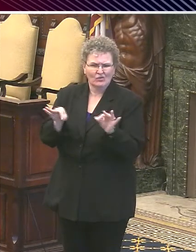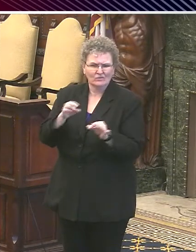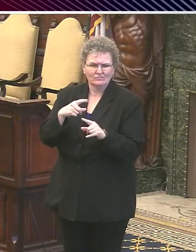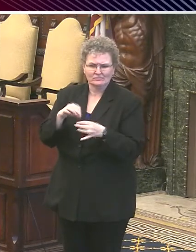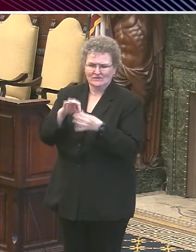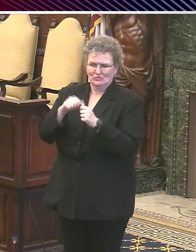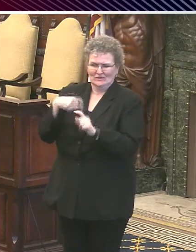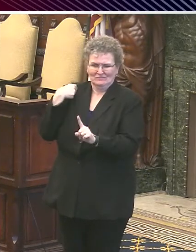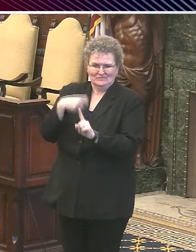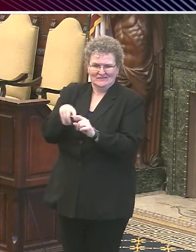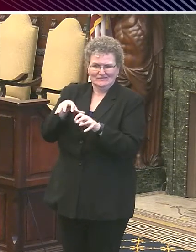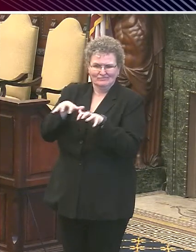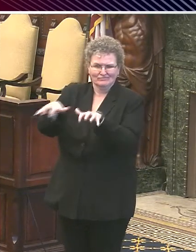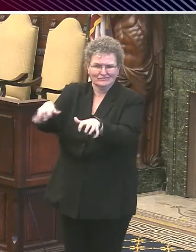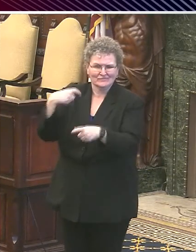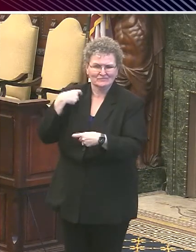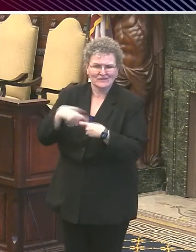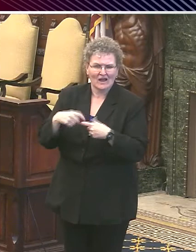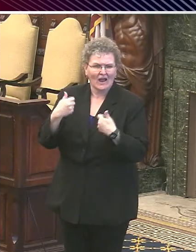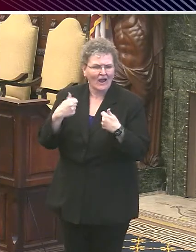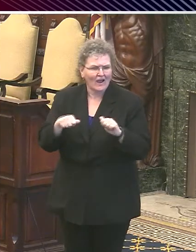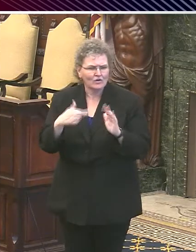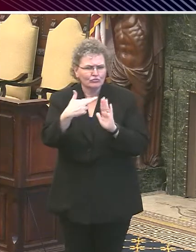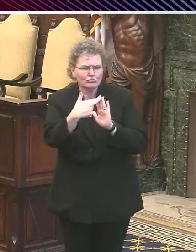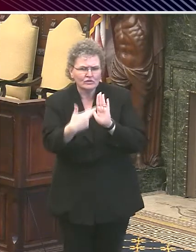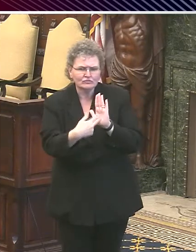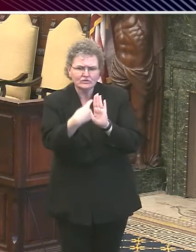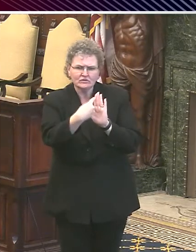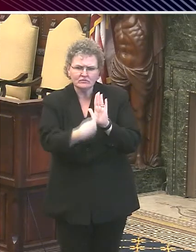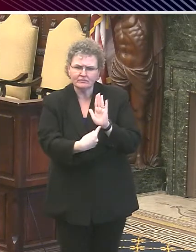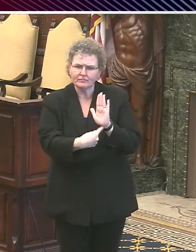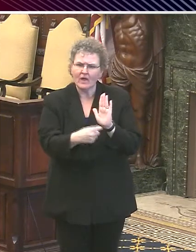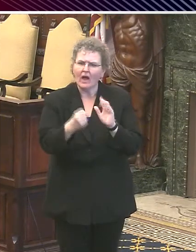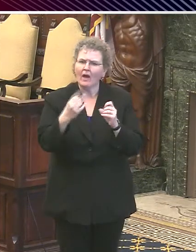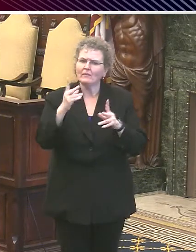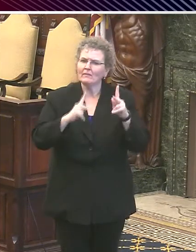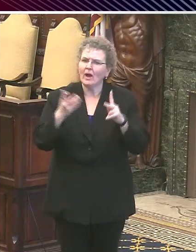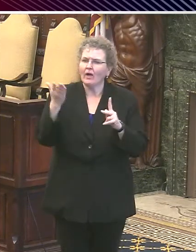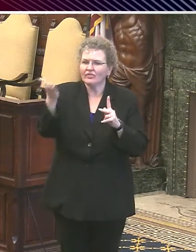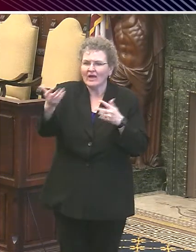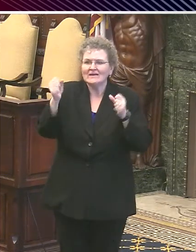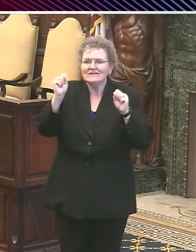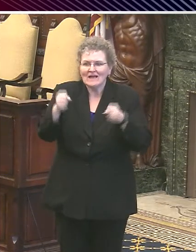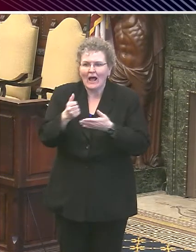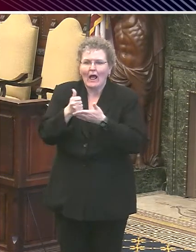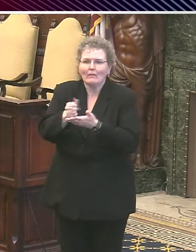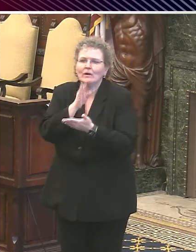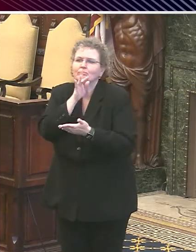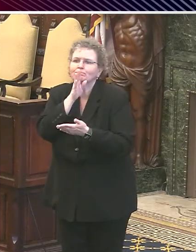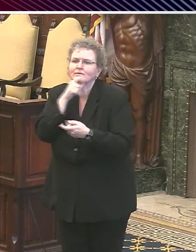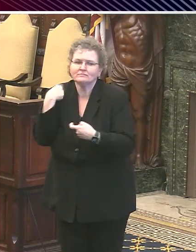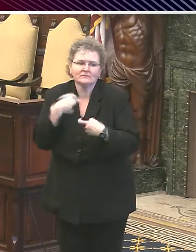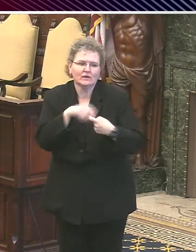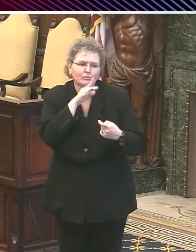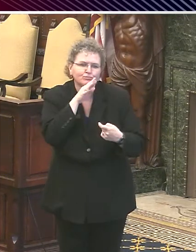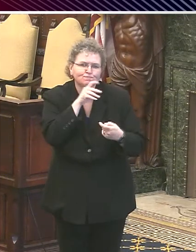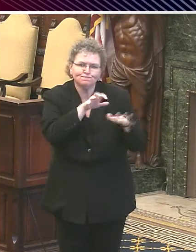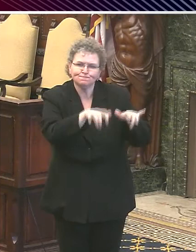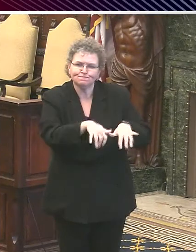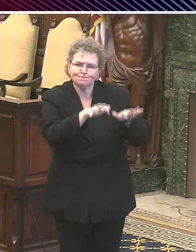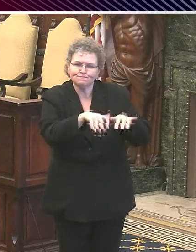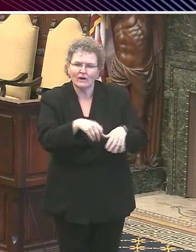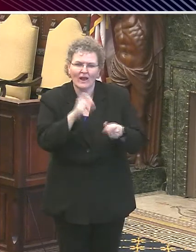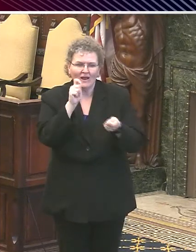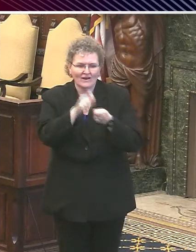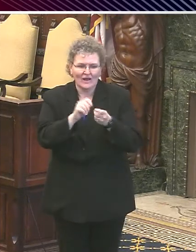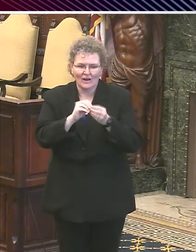with the registration. And I'm wondering how many bilingual agents are there providing the service at this time? I don't have the numbers for that. We do